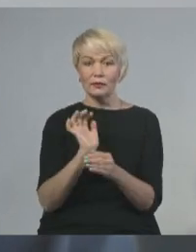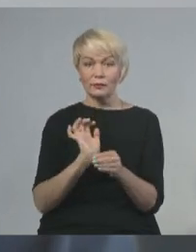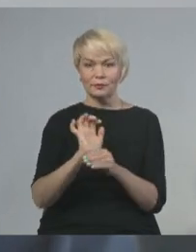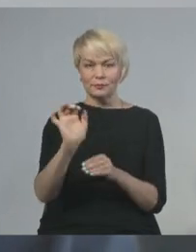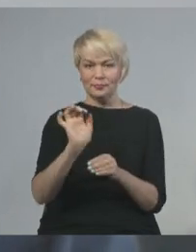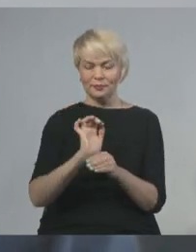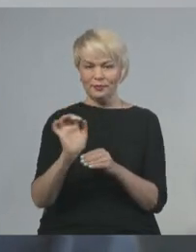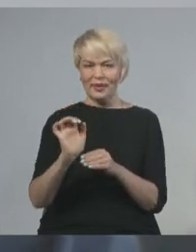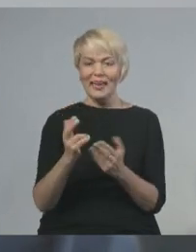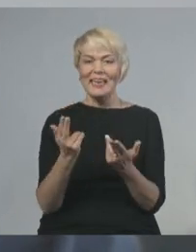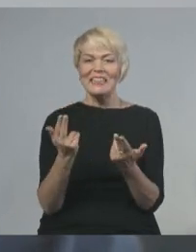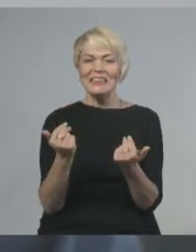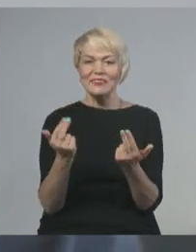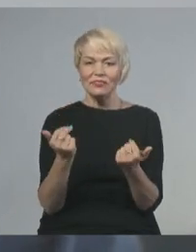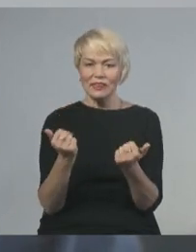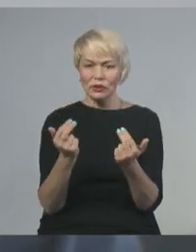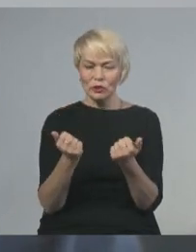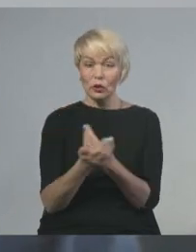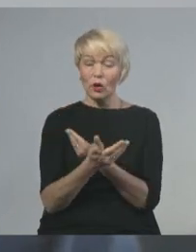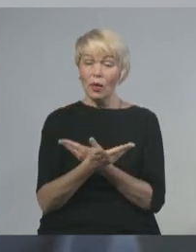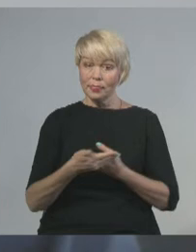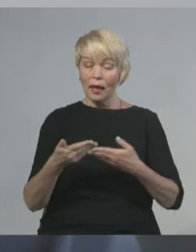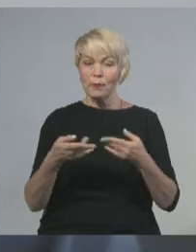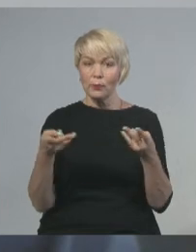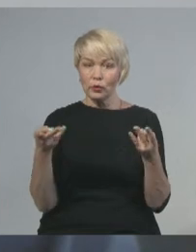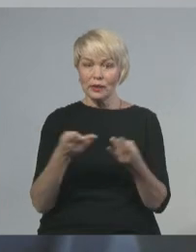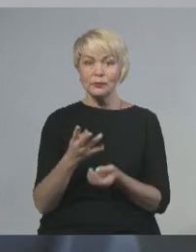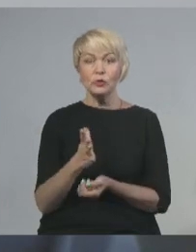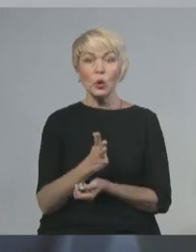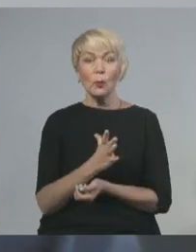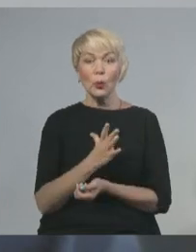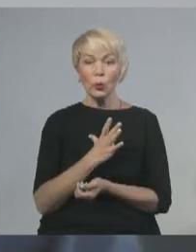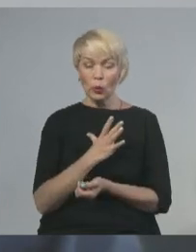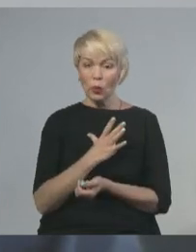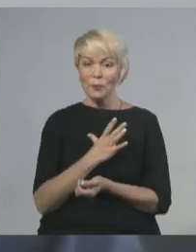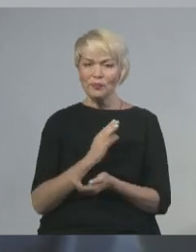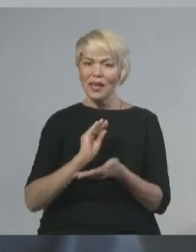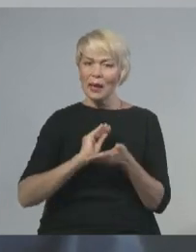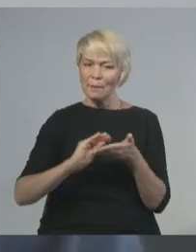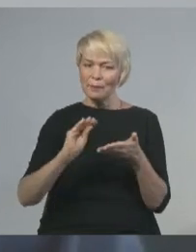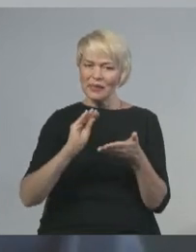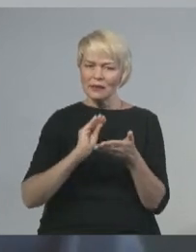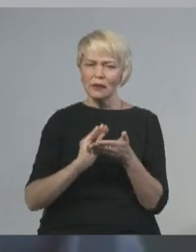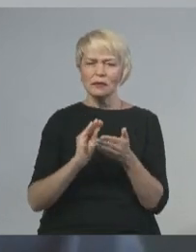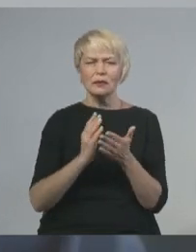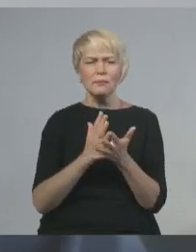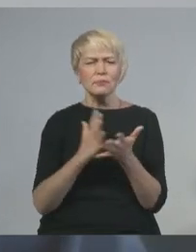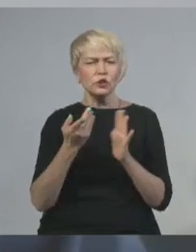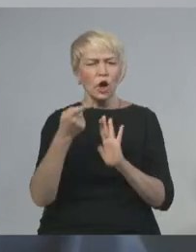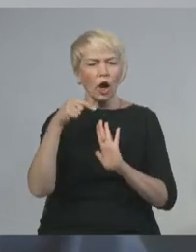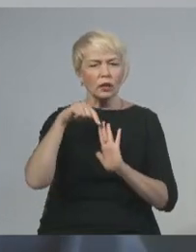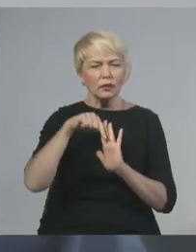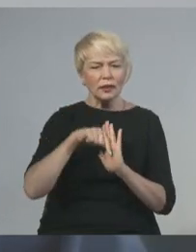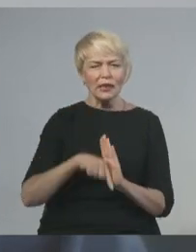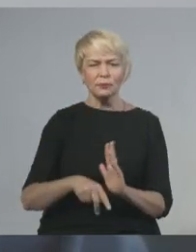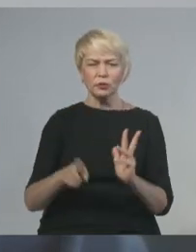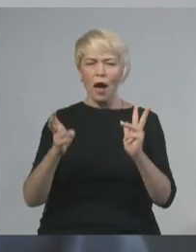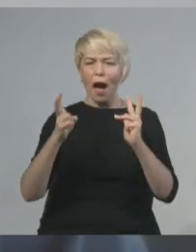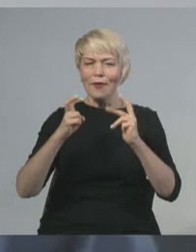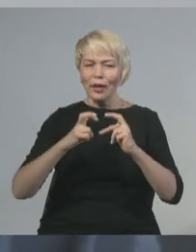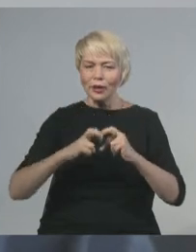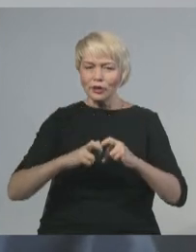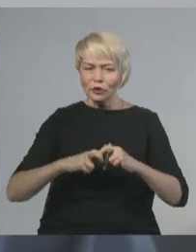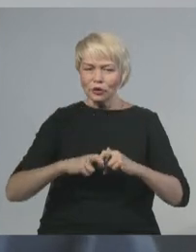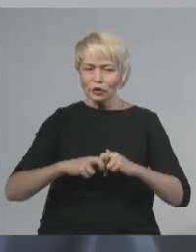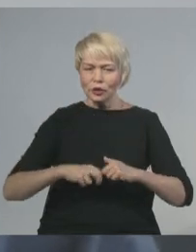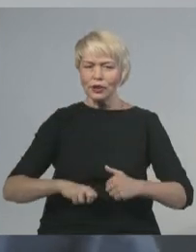obviously come with something that would uh be deeper um we and this